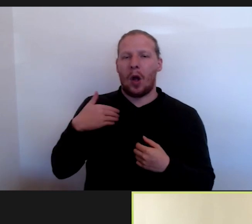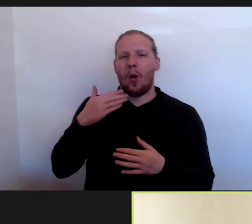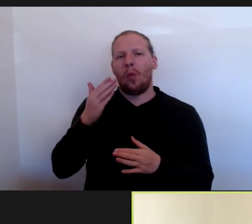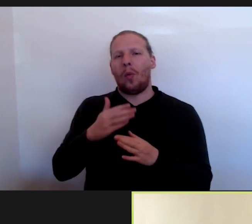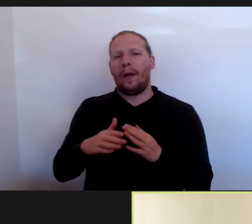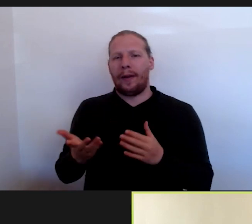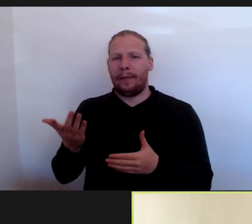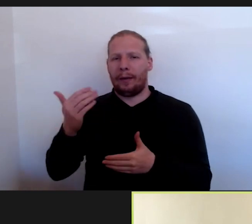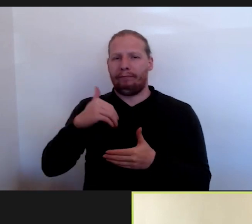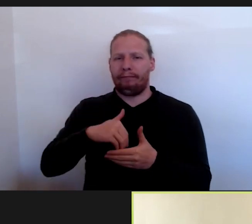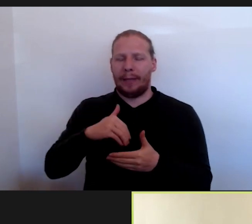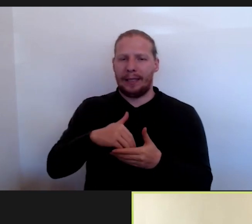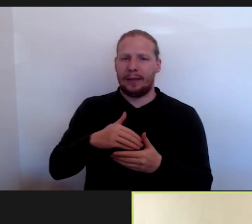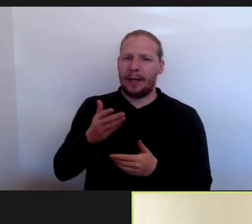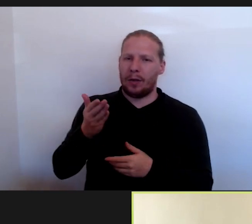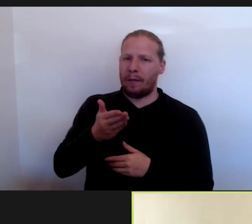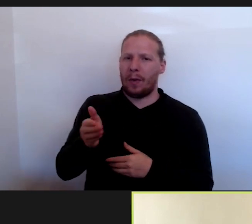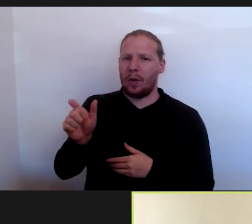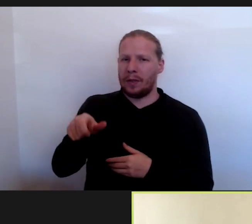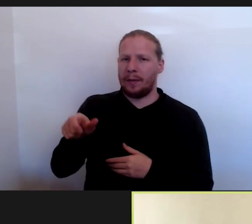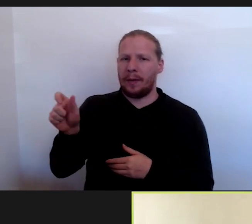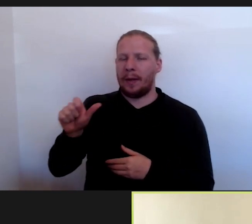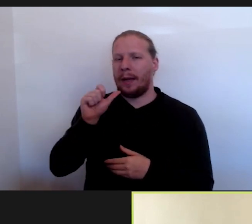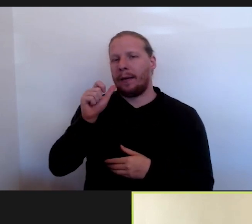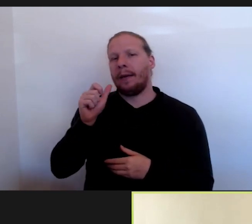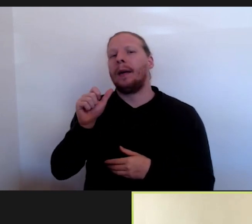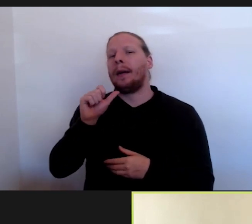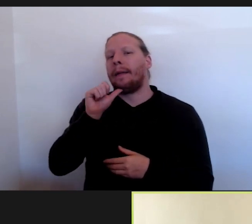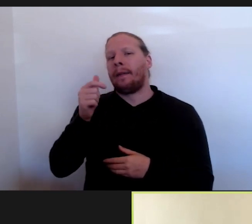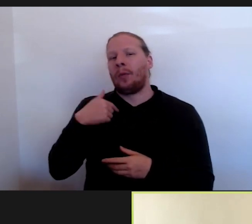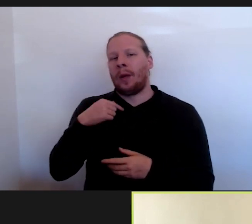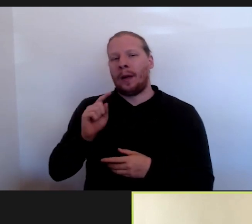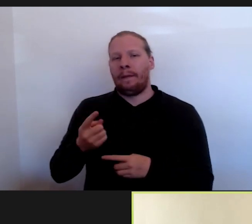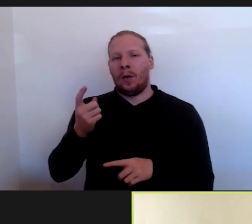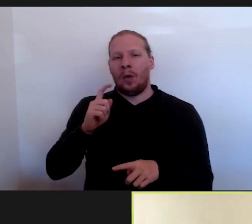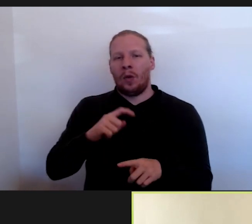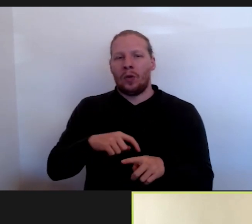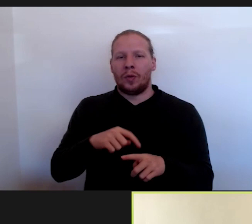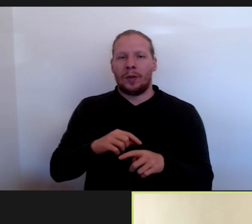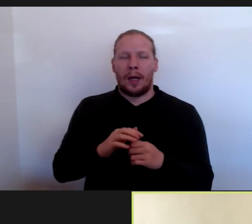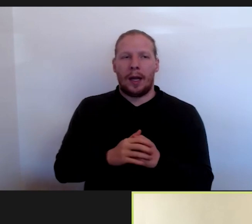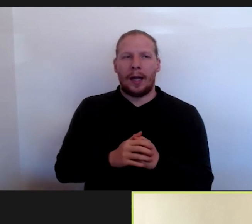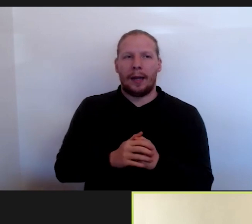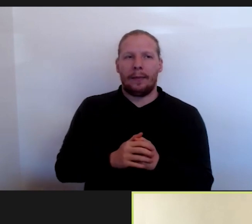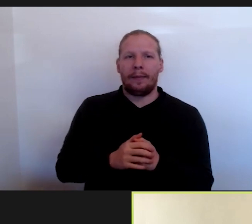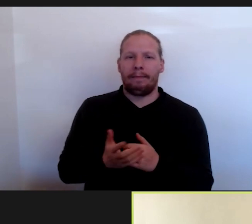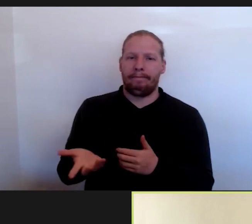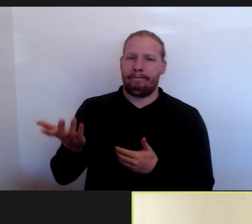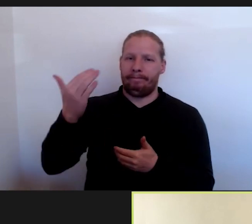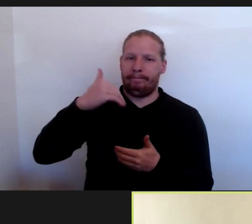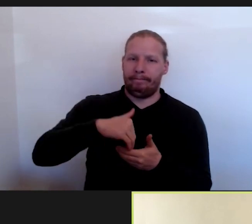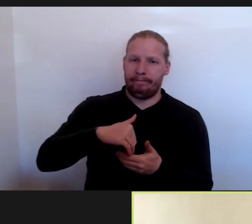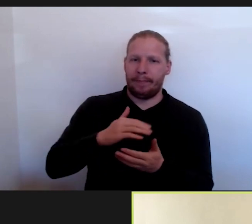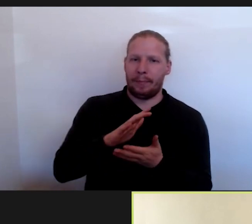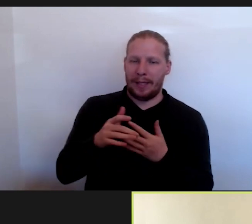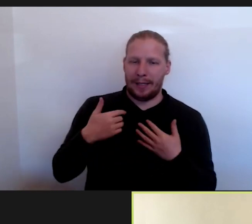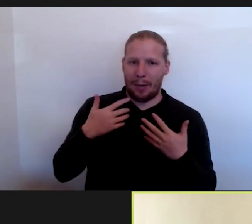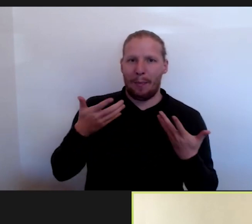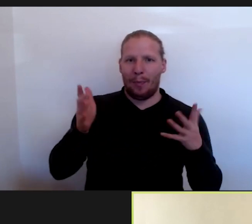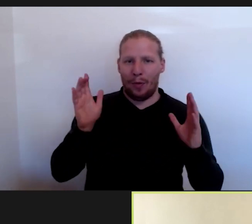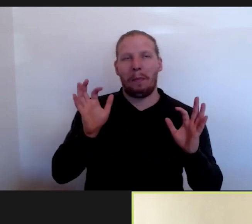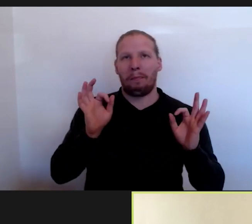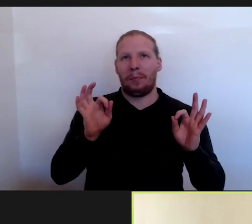the people. If we do for the first time, if we do have a couple of people on the table, yes, we have done so much. We're